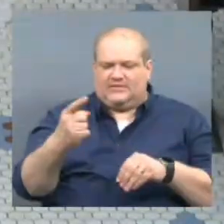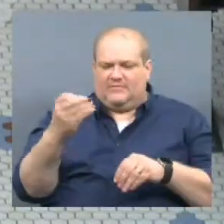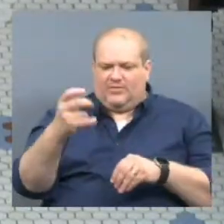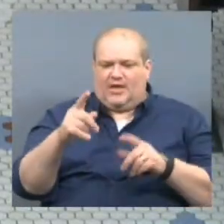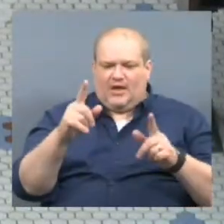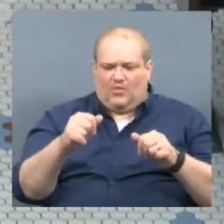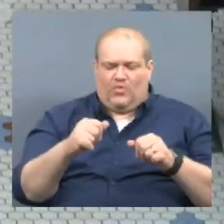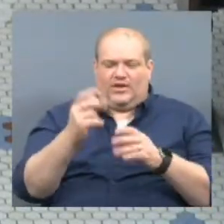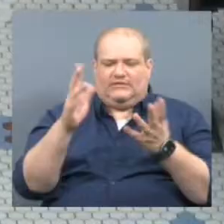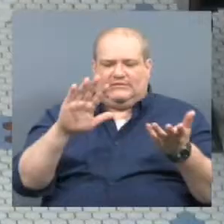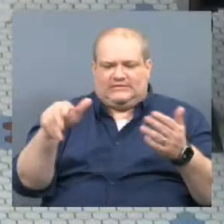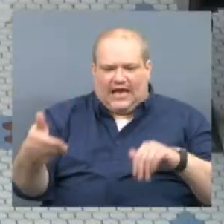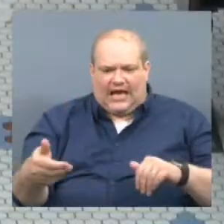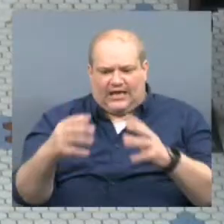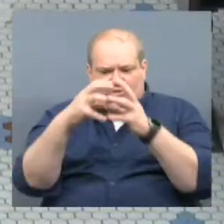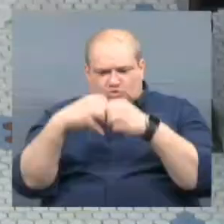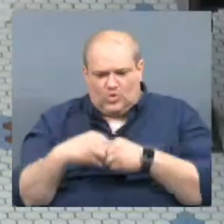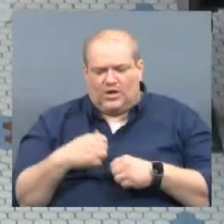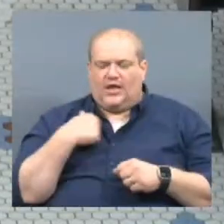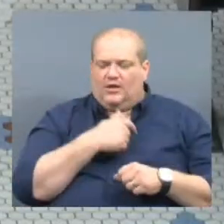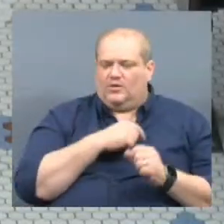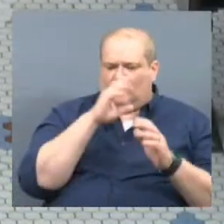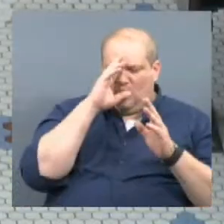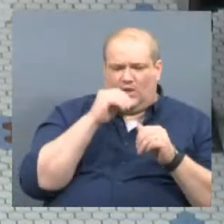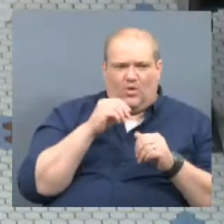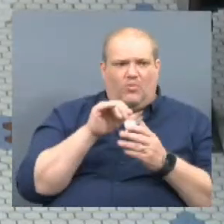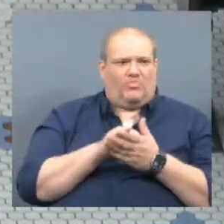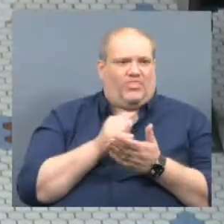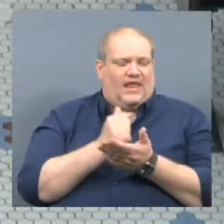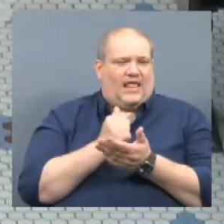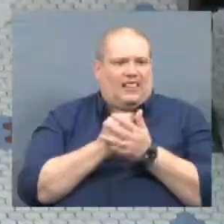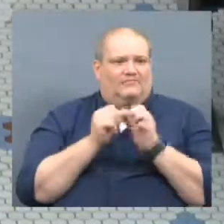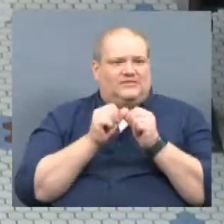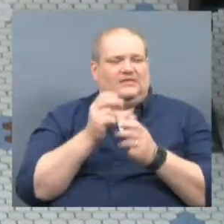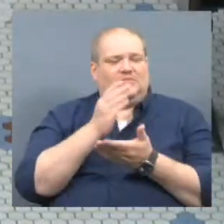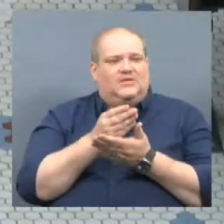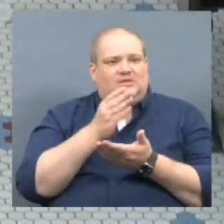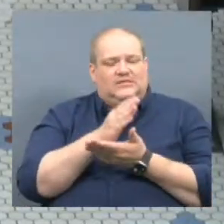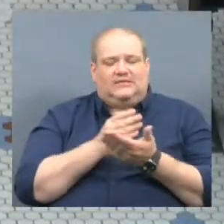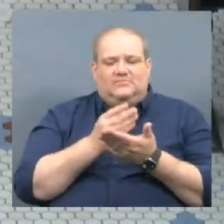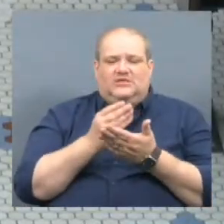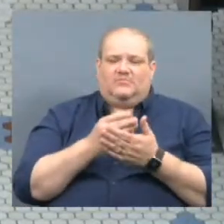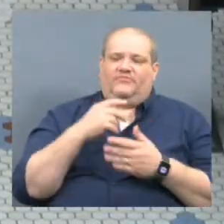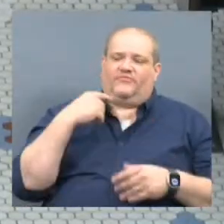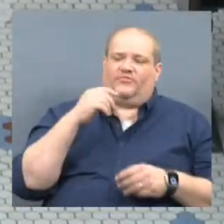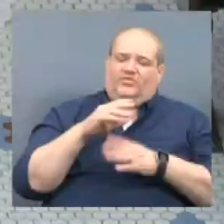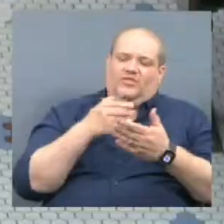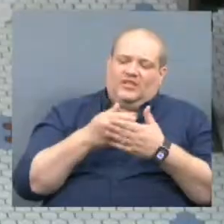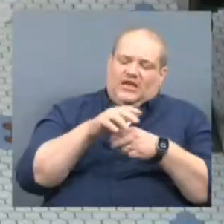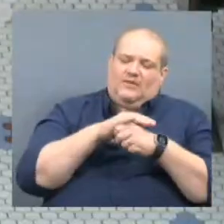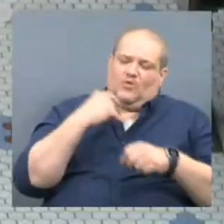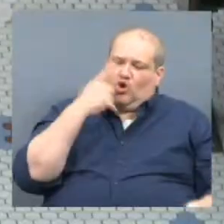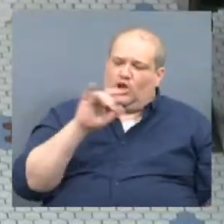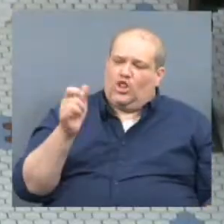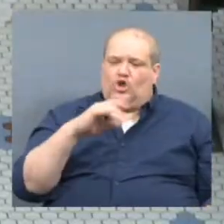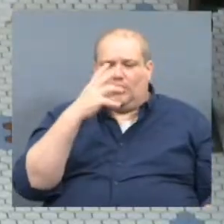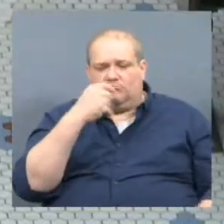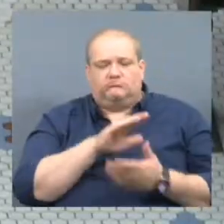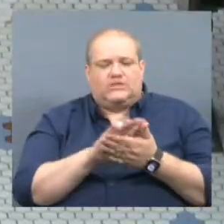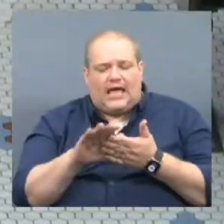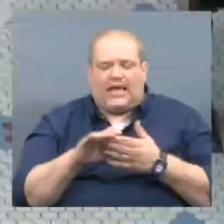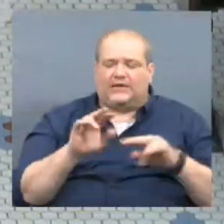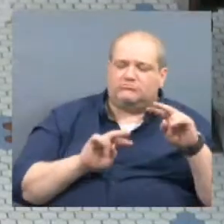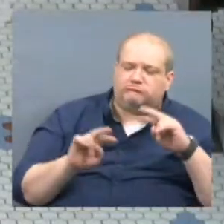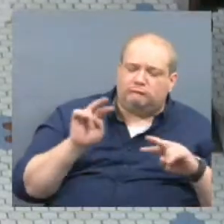dies or is torn down. We hope that helps keep some of the neighborhood aesthetic as far as the view